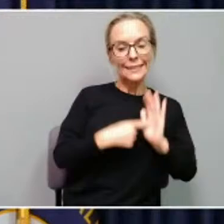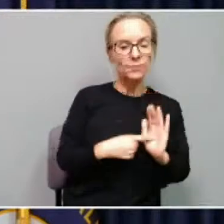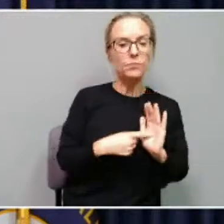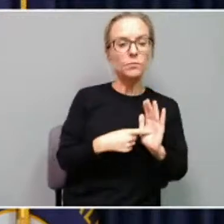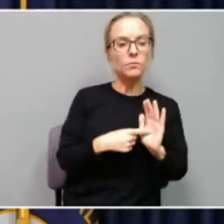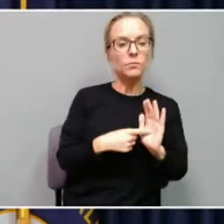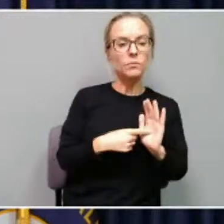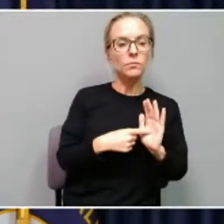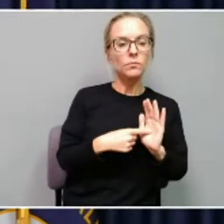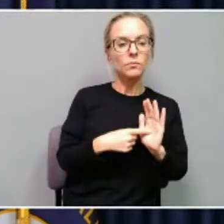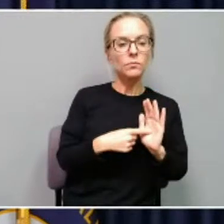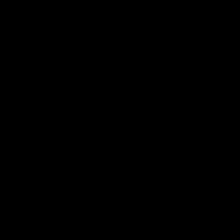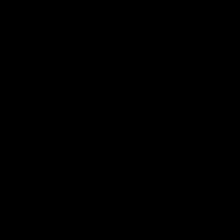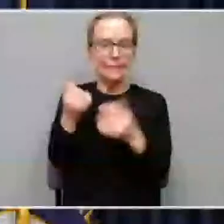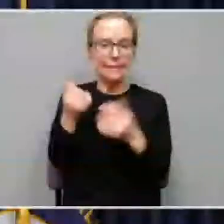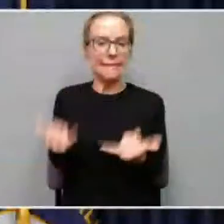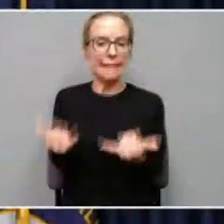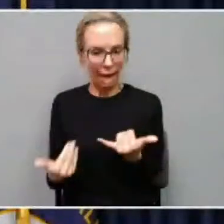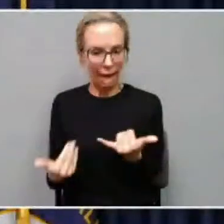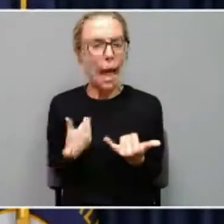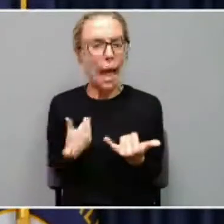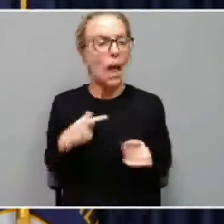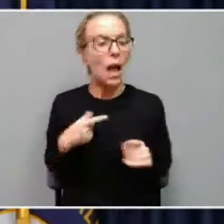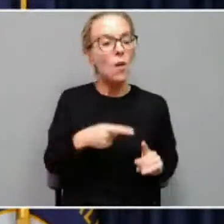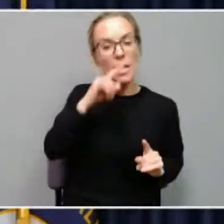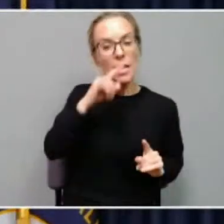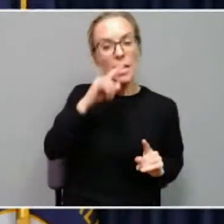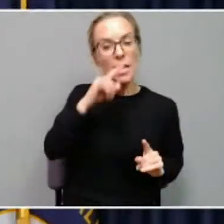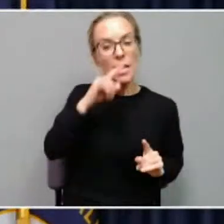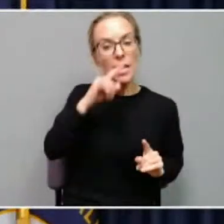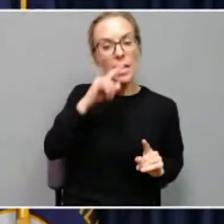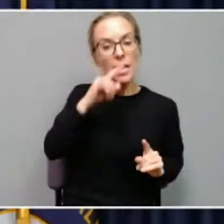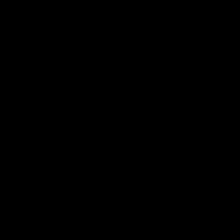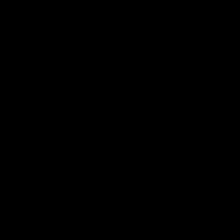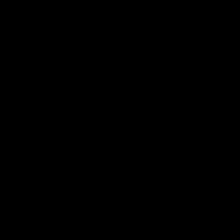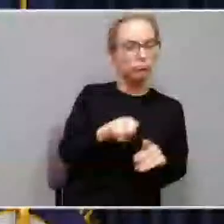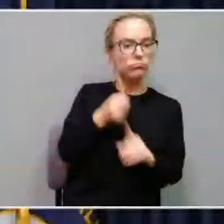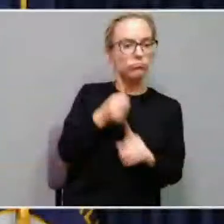have symptoms. Kids who would have had symptoms earlier.